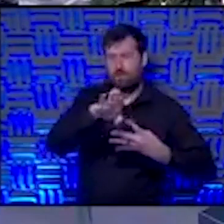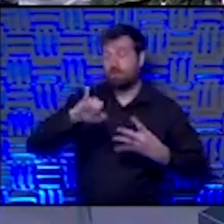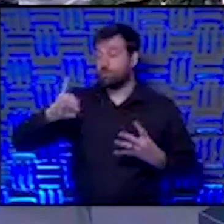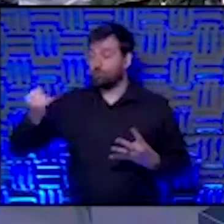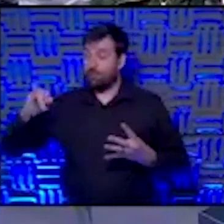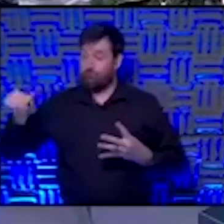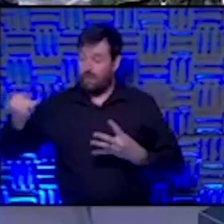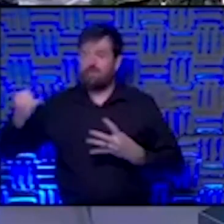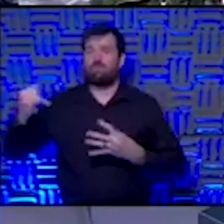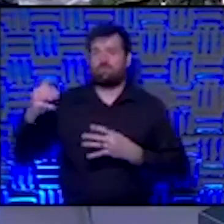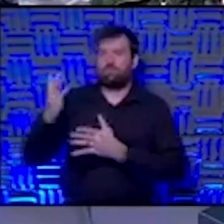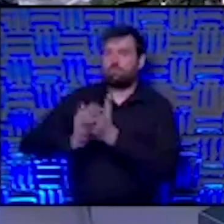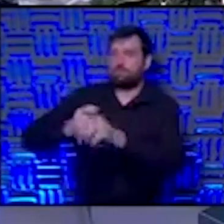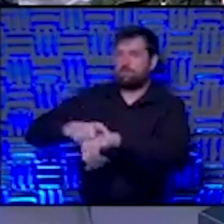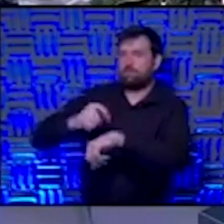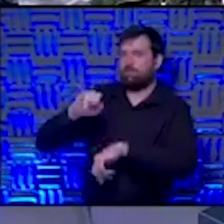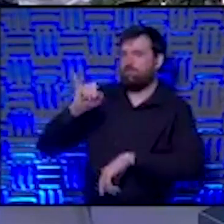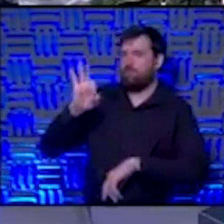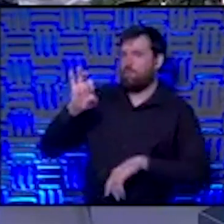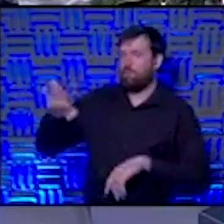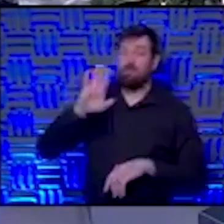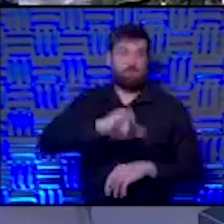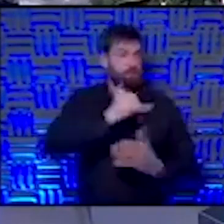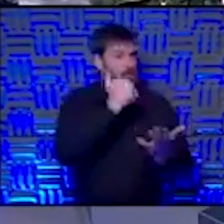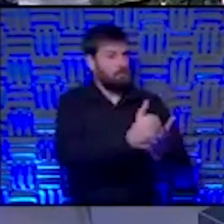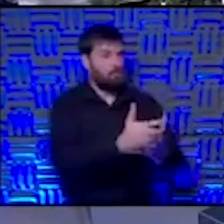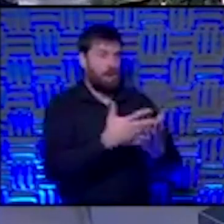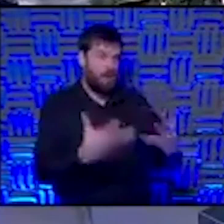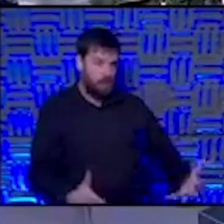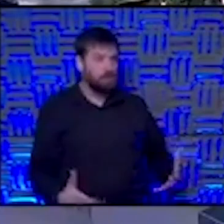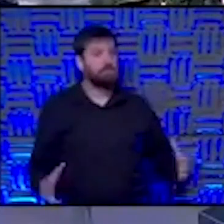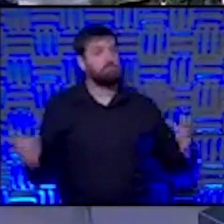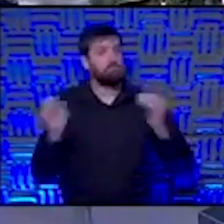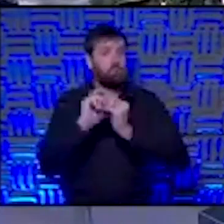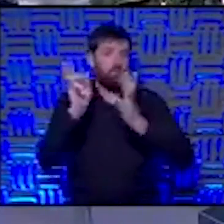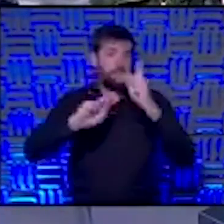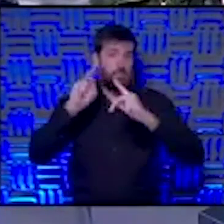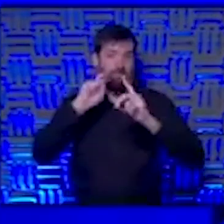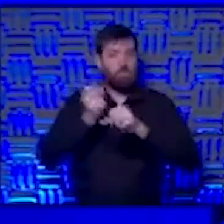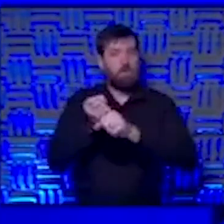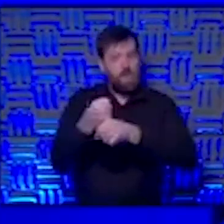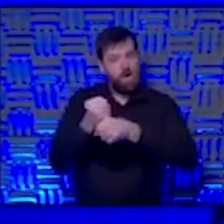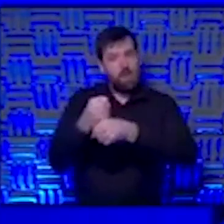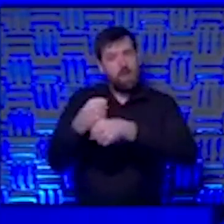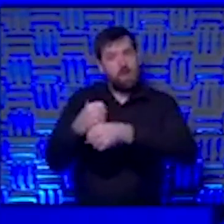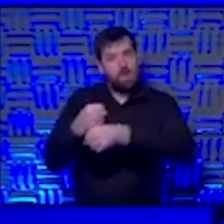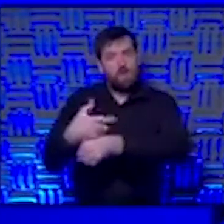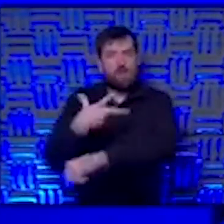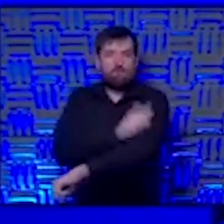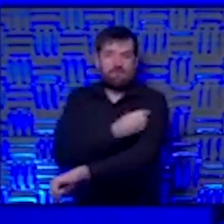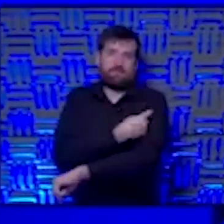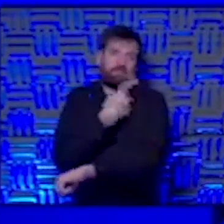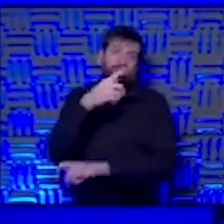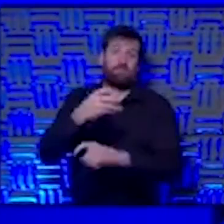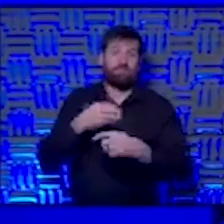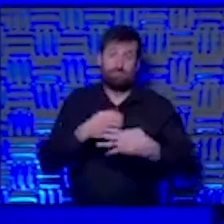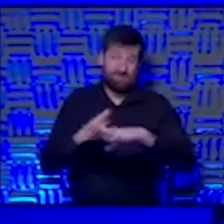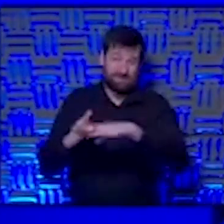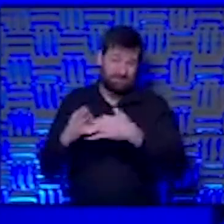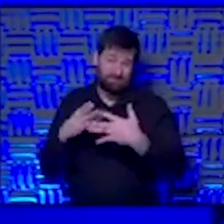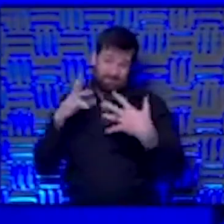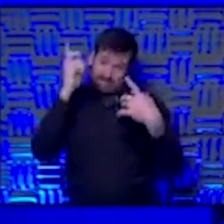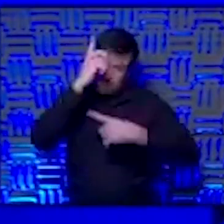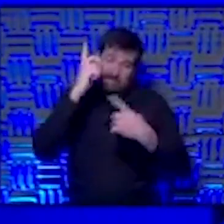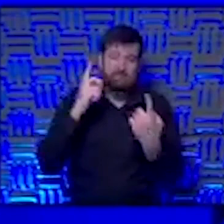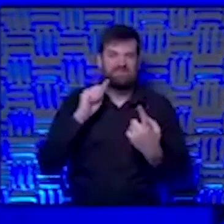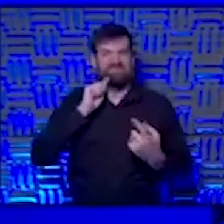those guys hit, that'll be a big deal. That would help just more people to produce vaccination to help prevent, disease